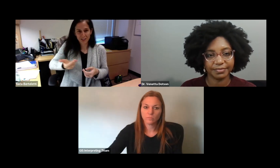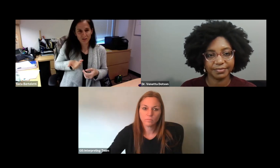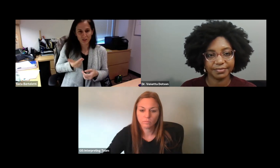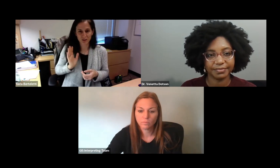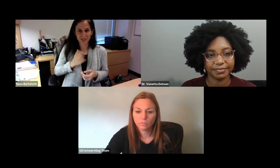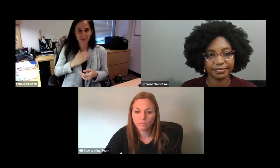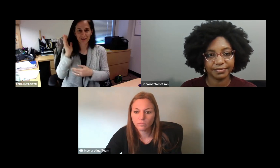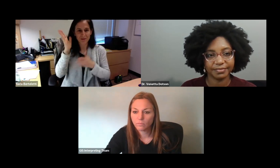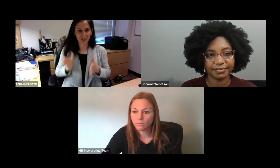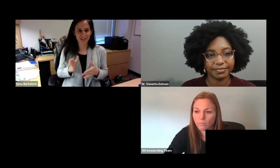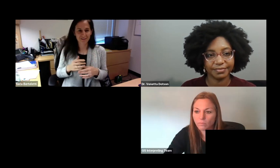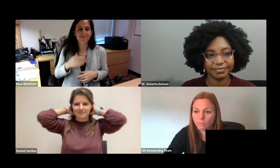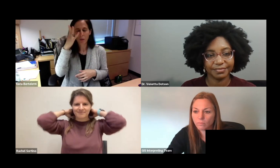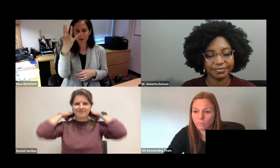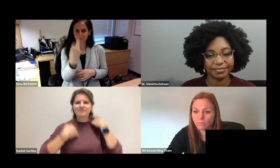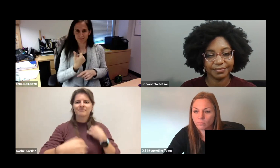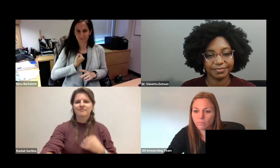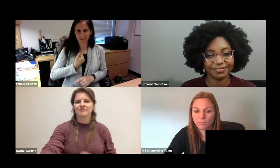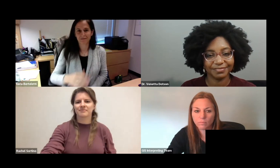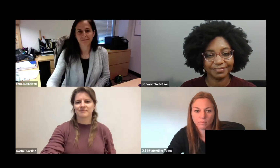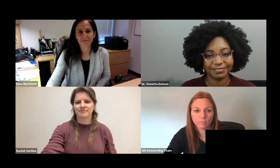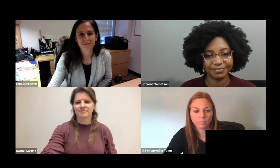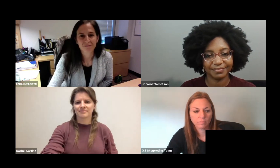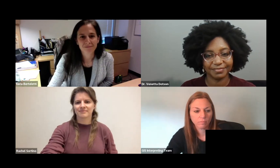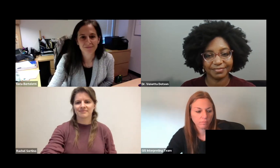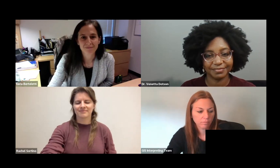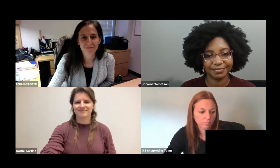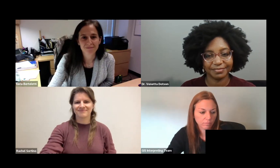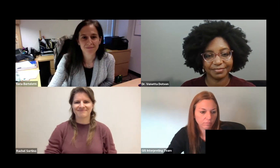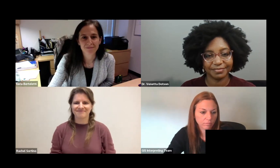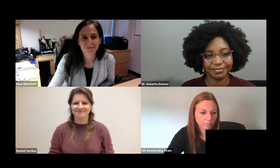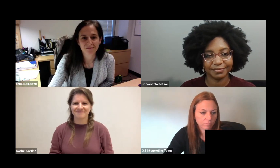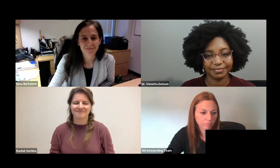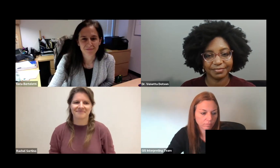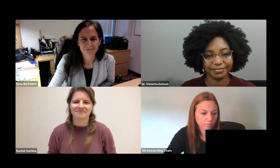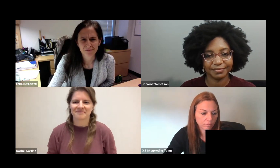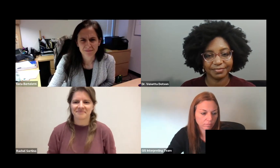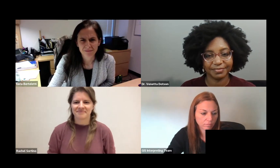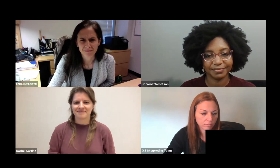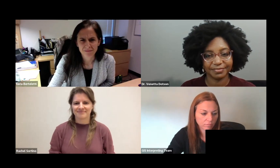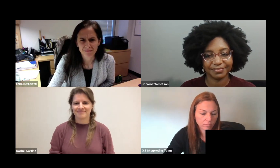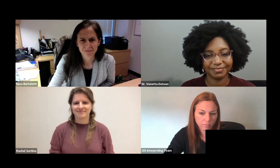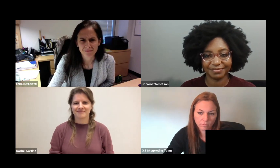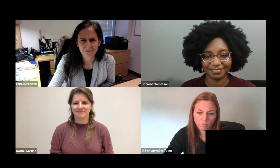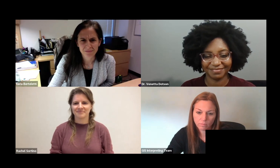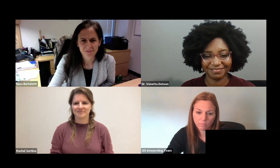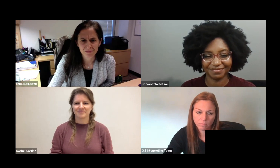Rachel Sortino, who will announce herself as well, and then formally introduce our presenter.